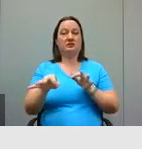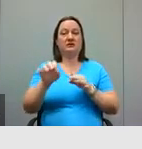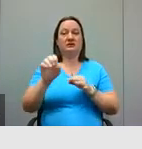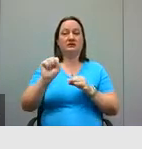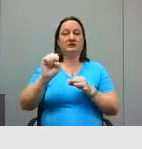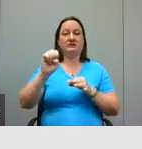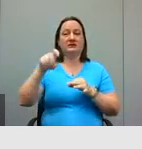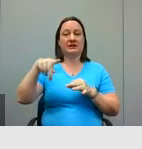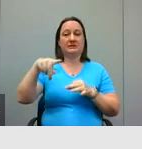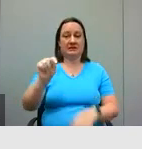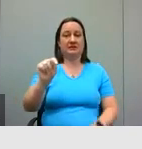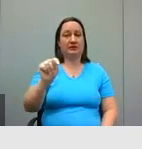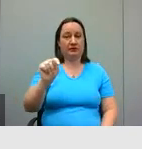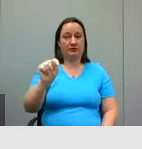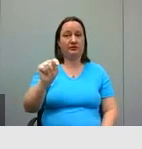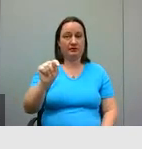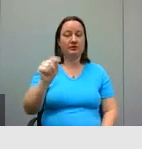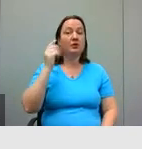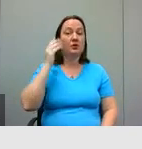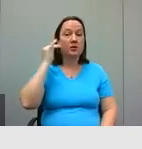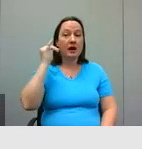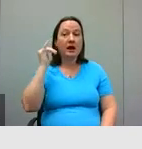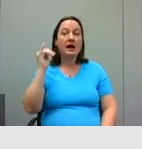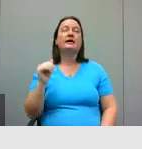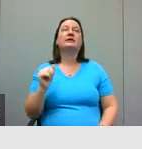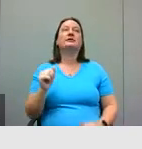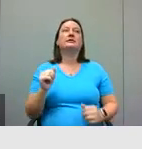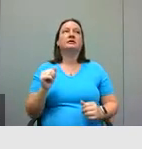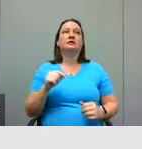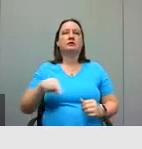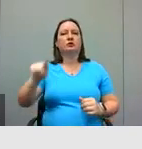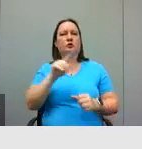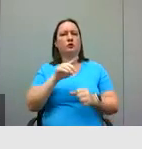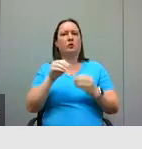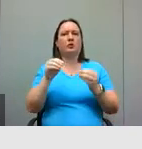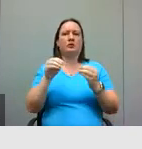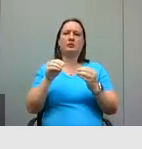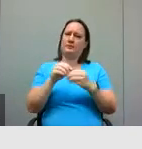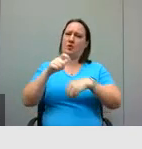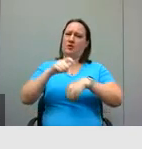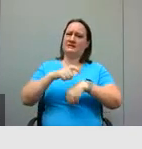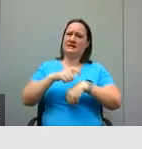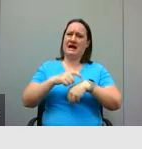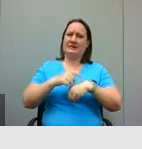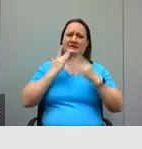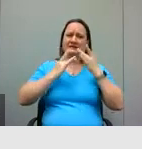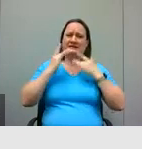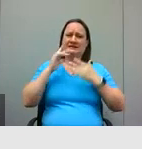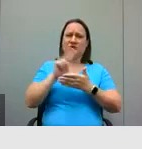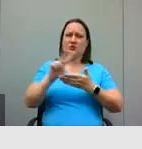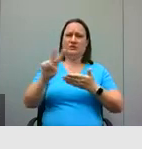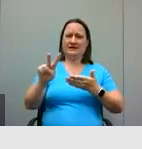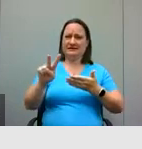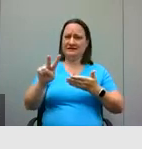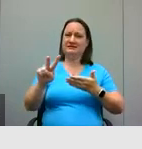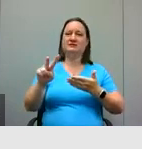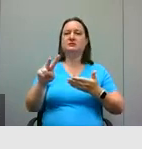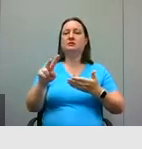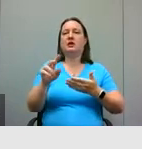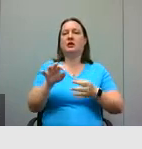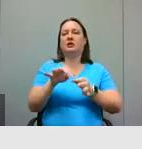September. It does a couple of things. It allows you to have more than 2 weeks before your next meeting, which isn't